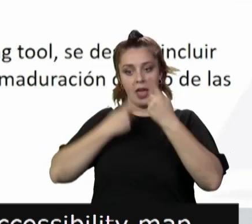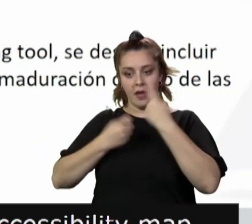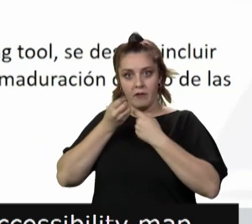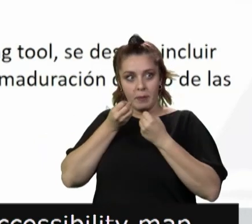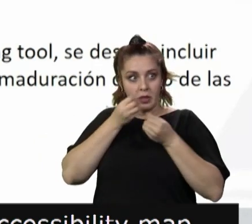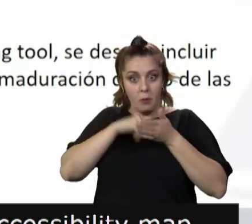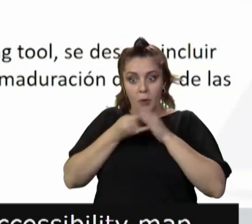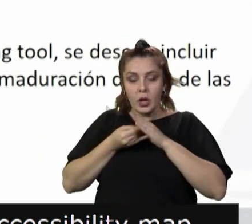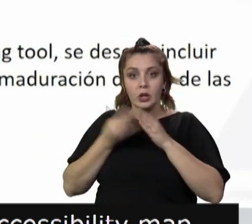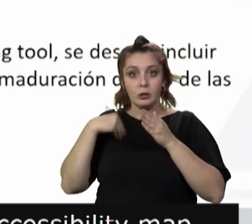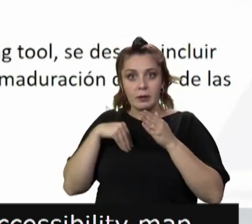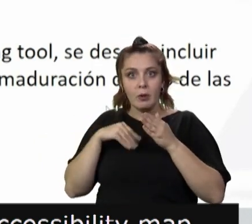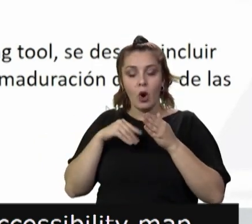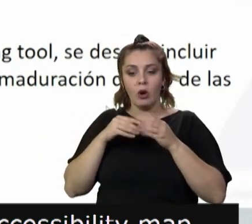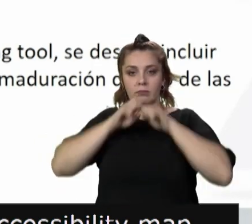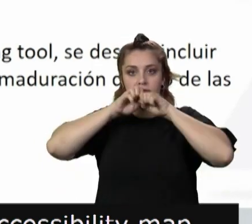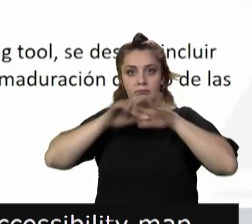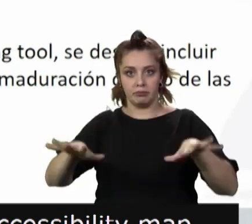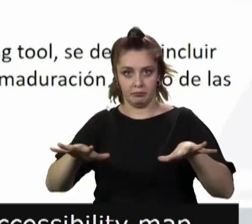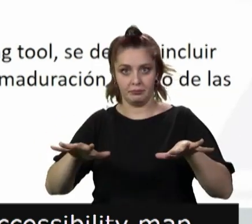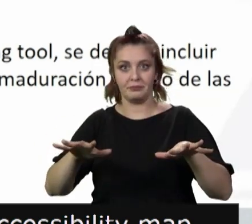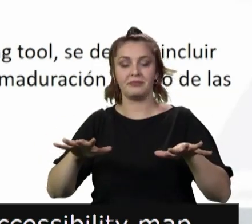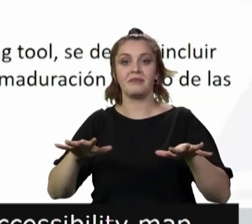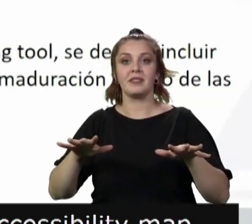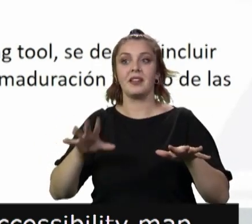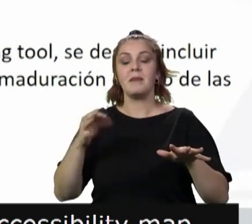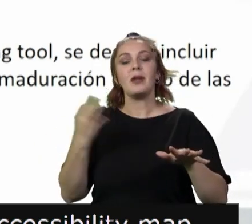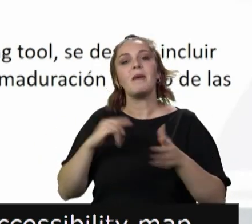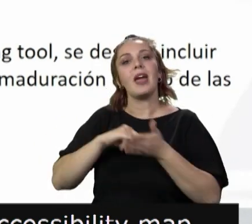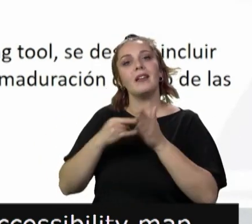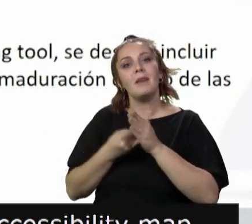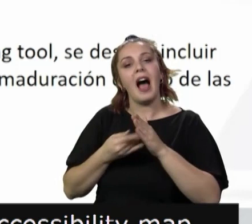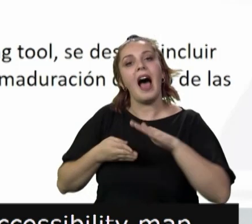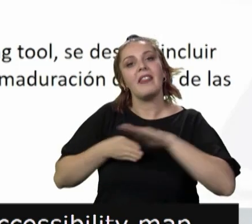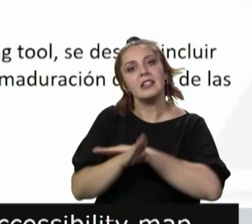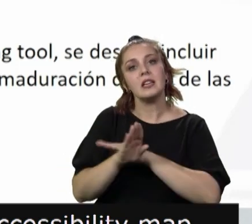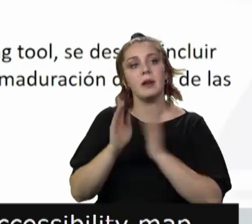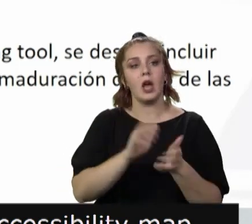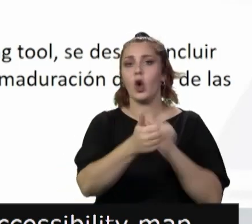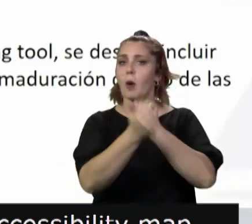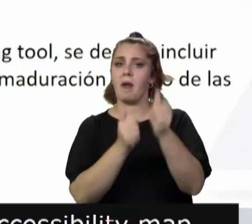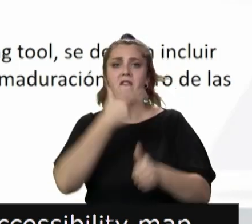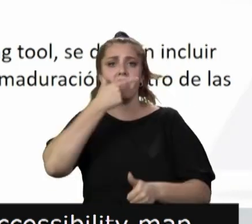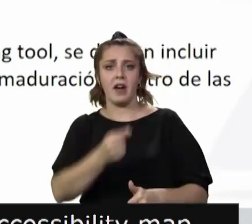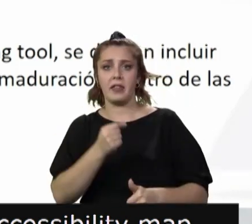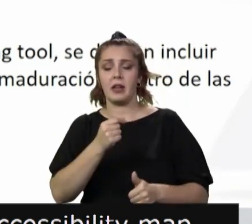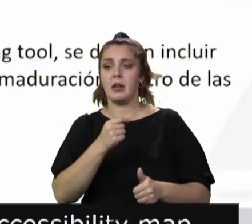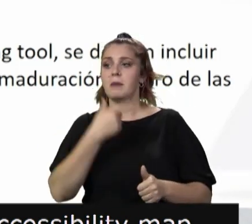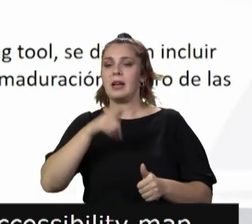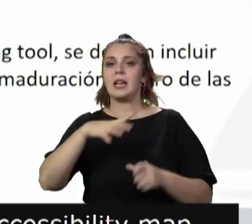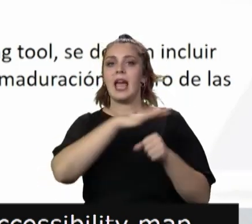web explorers to promote this and to identify technologies that